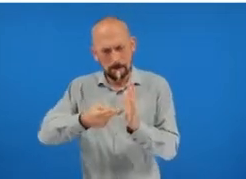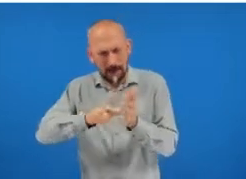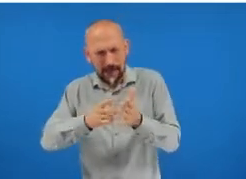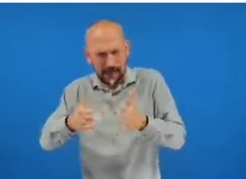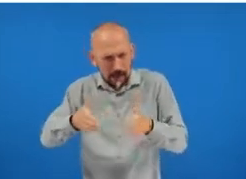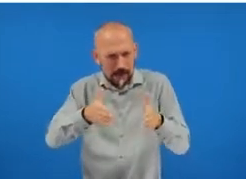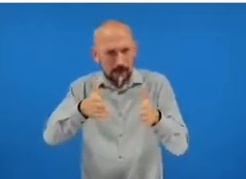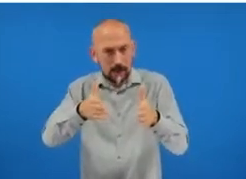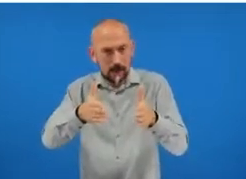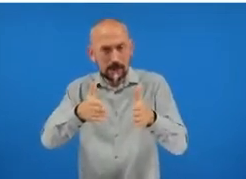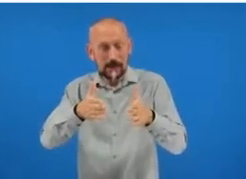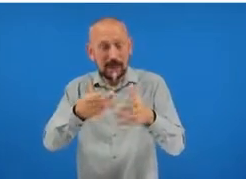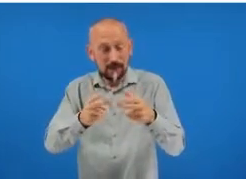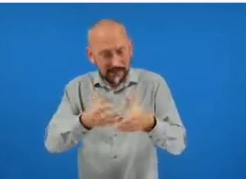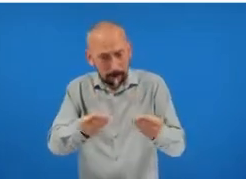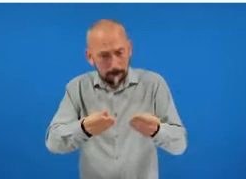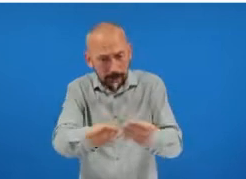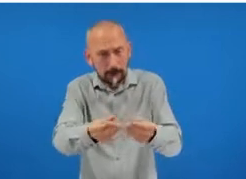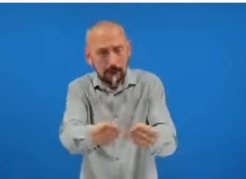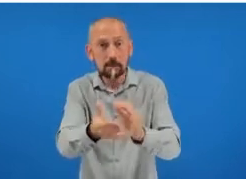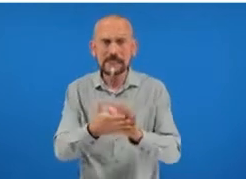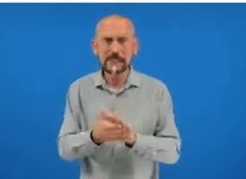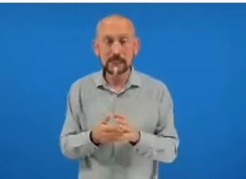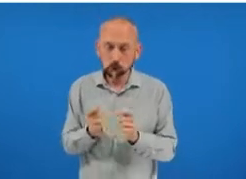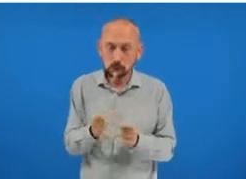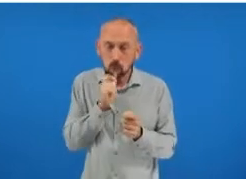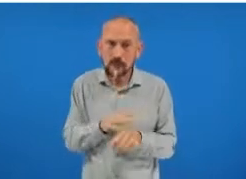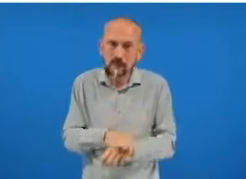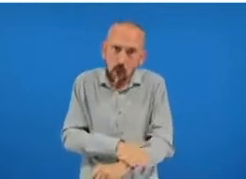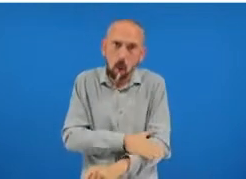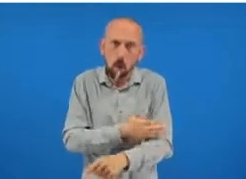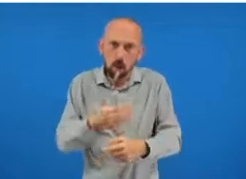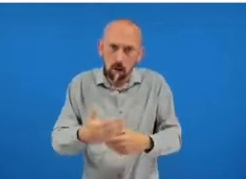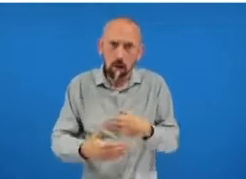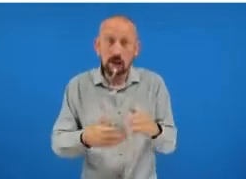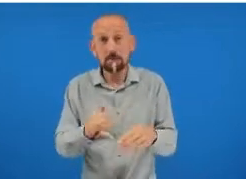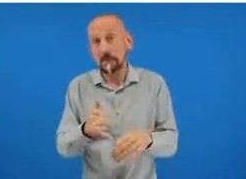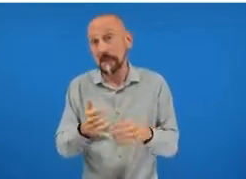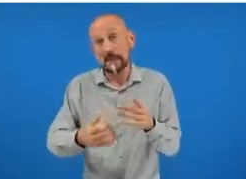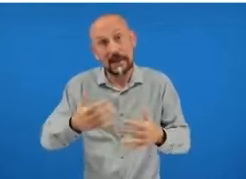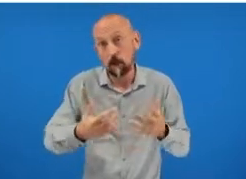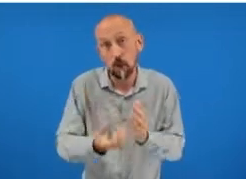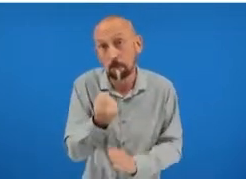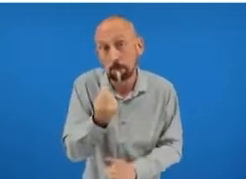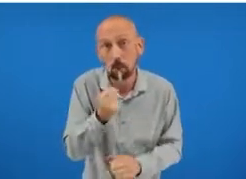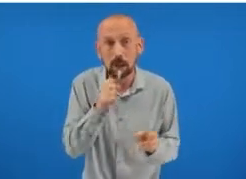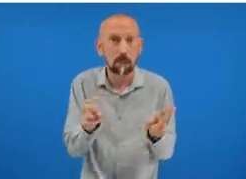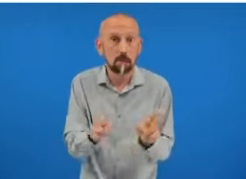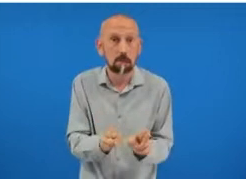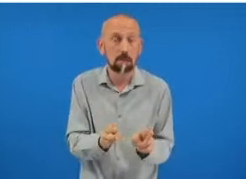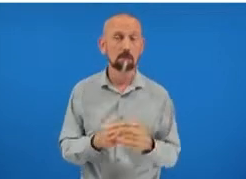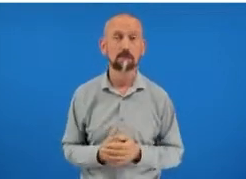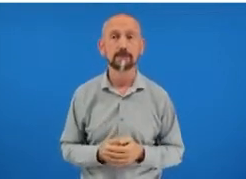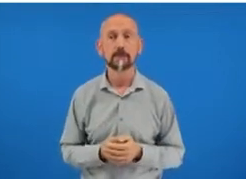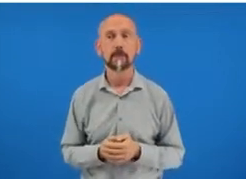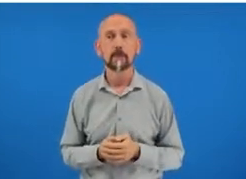slow down the progress in treatment and could actually limit the outcomes that we can get. When mapping the problem at the